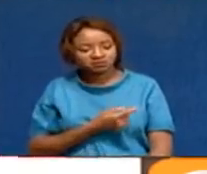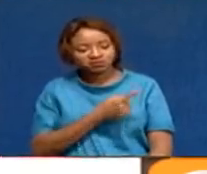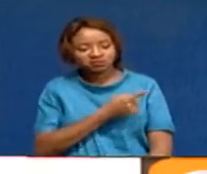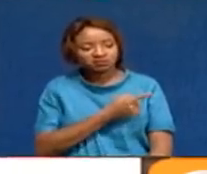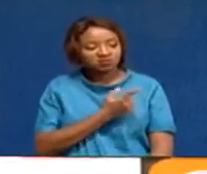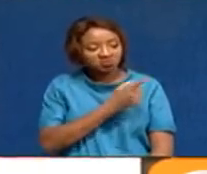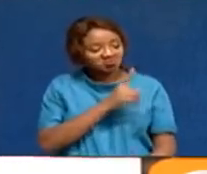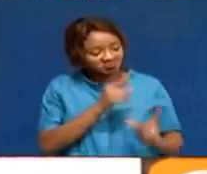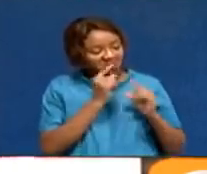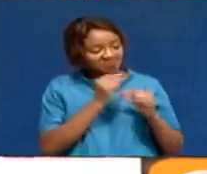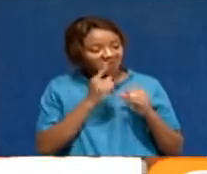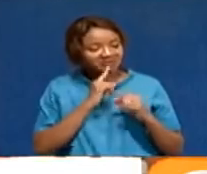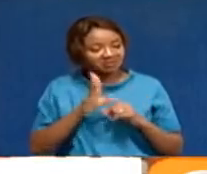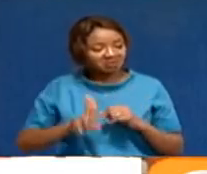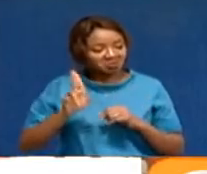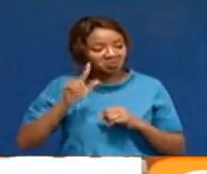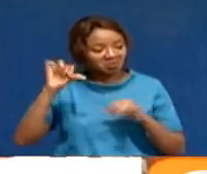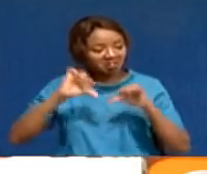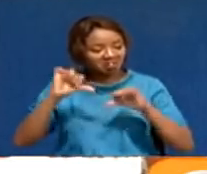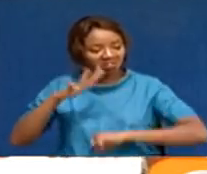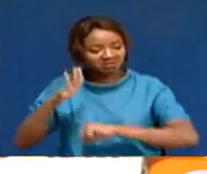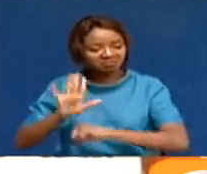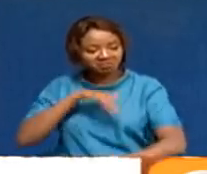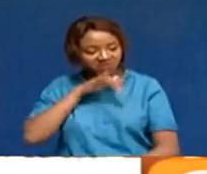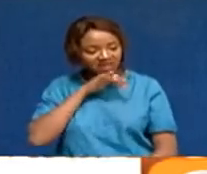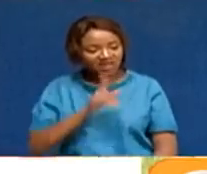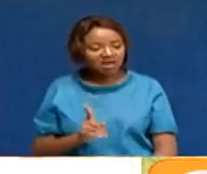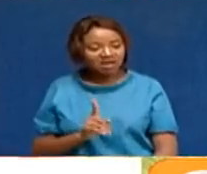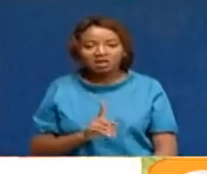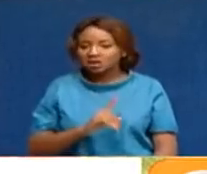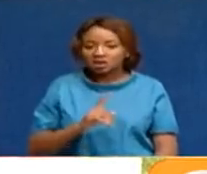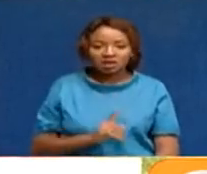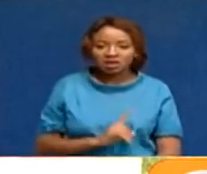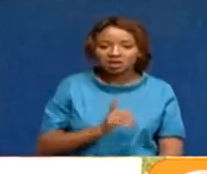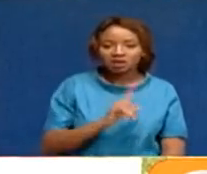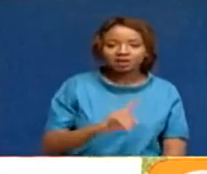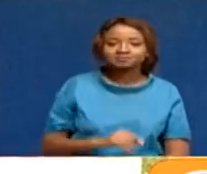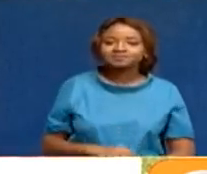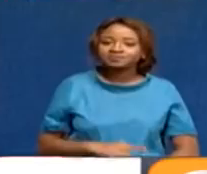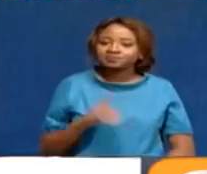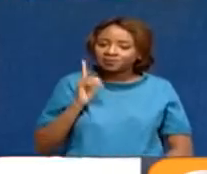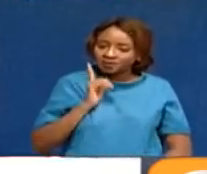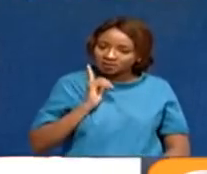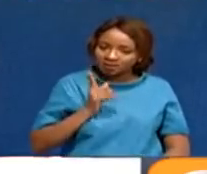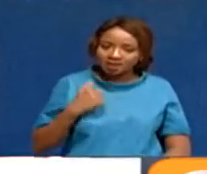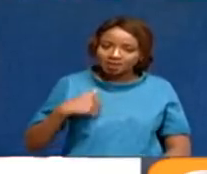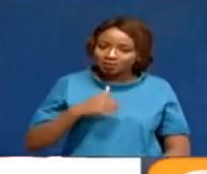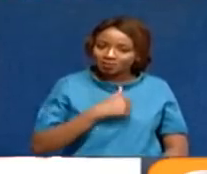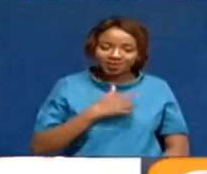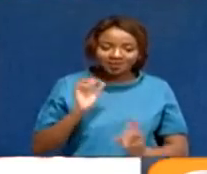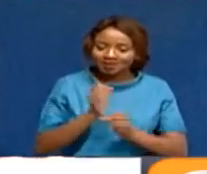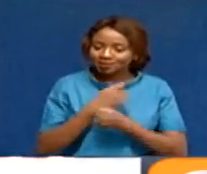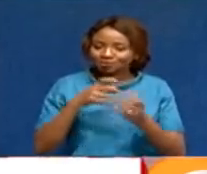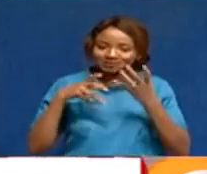remarks on President Kenyatta's endorsement of ODM leader Raila Odinga as his preferred successor and said they cannot be trusted